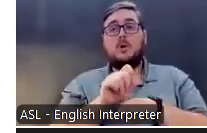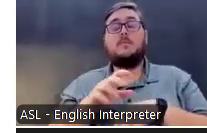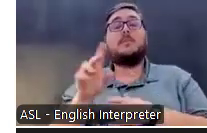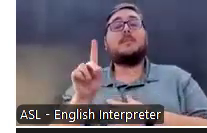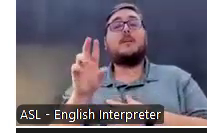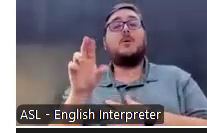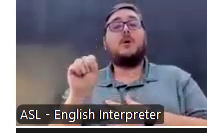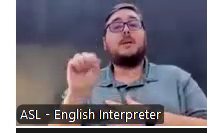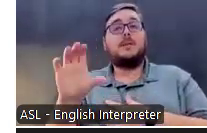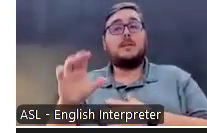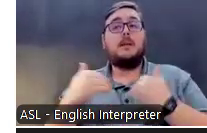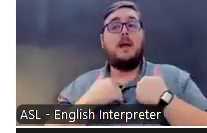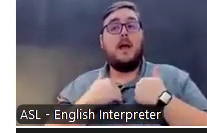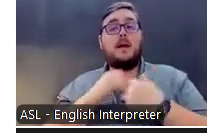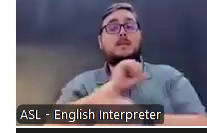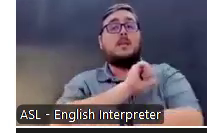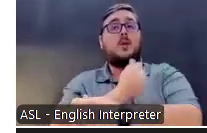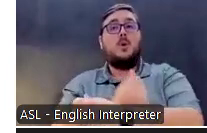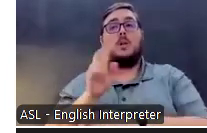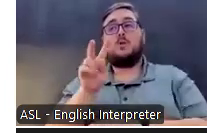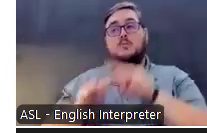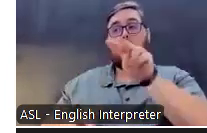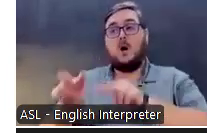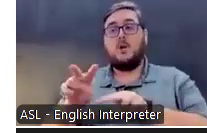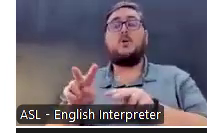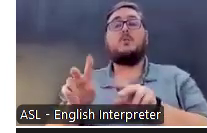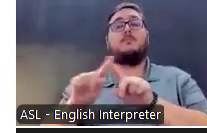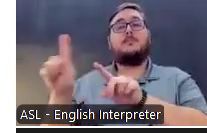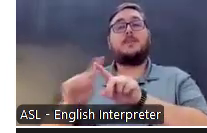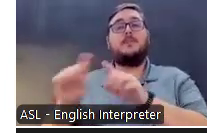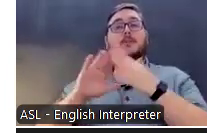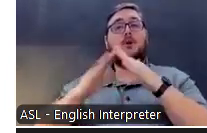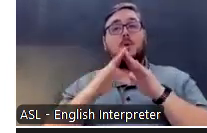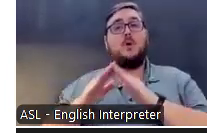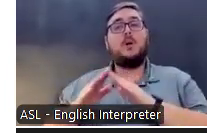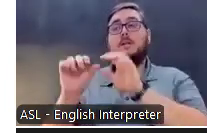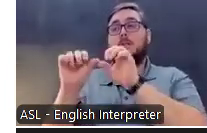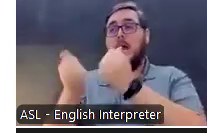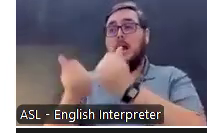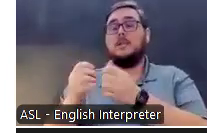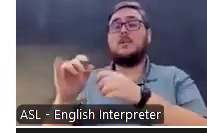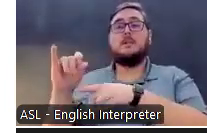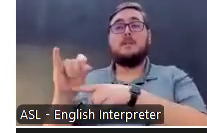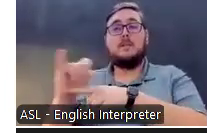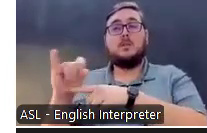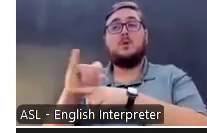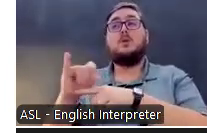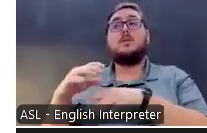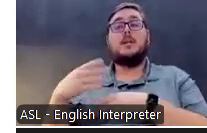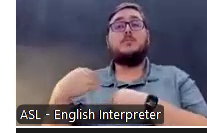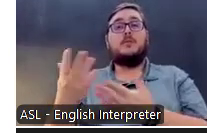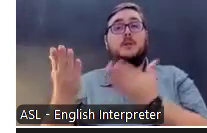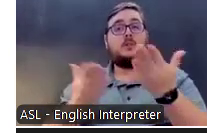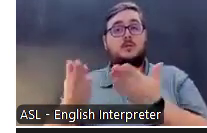to monitor institutions and communities, facilities that serve people with disabilities, and when